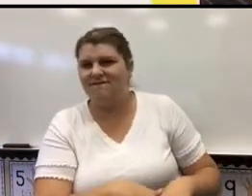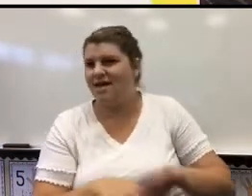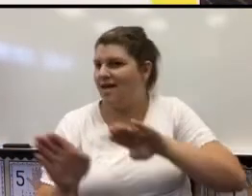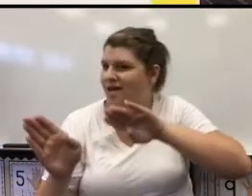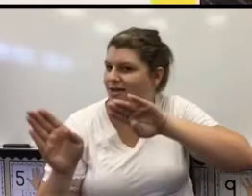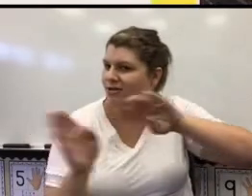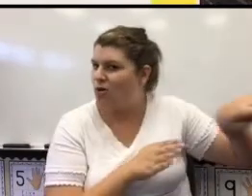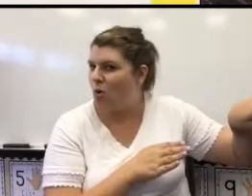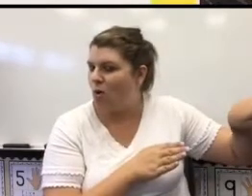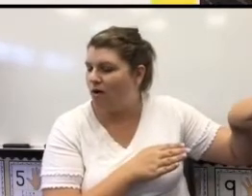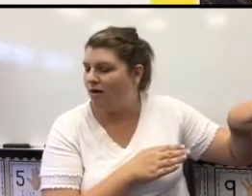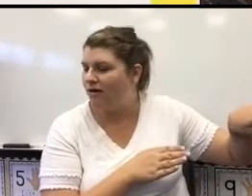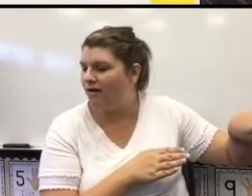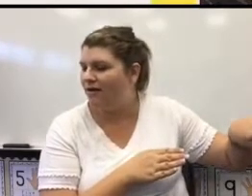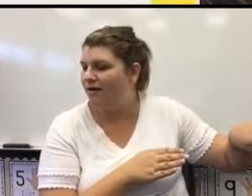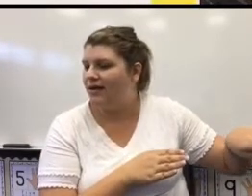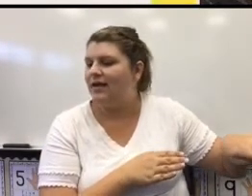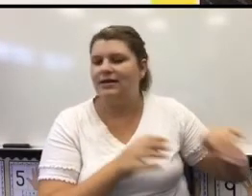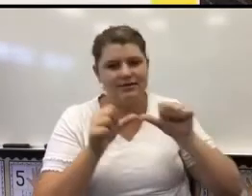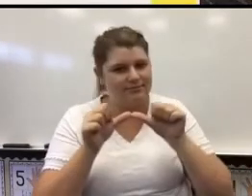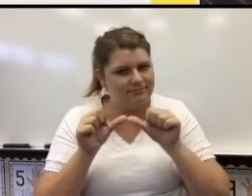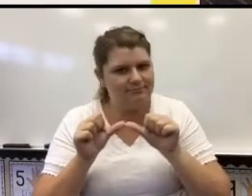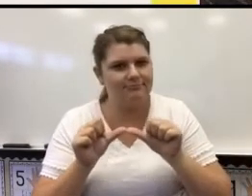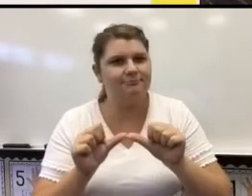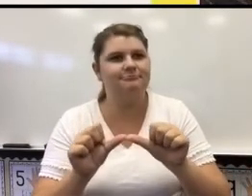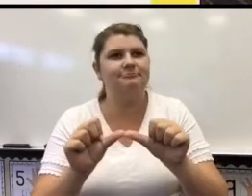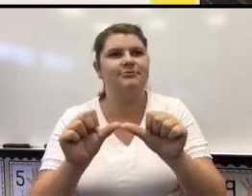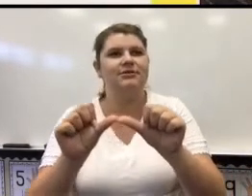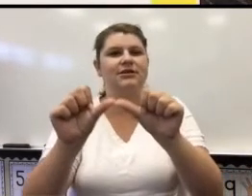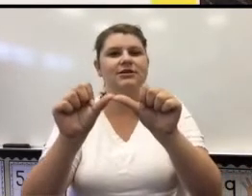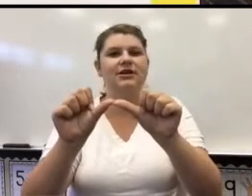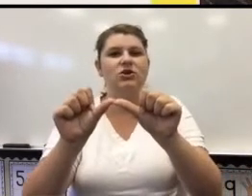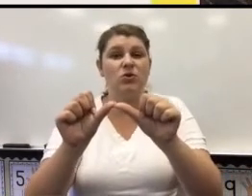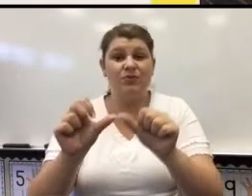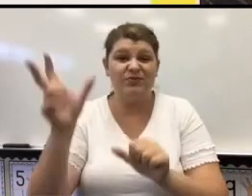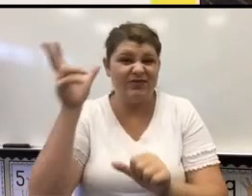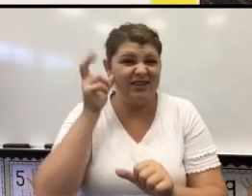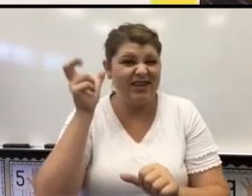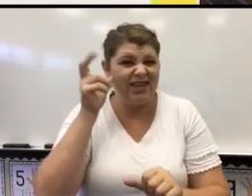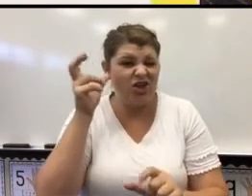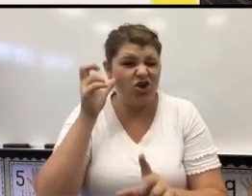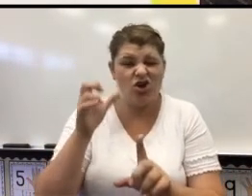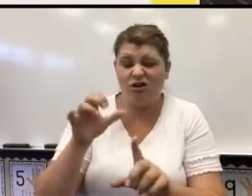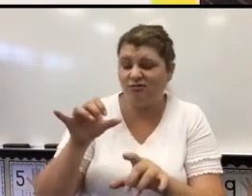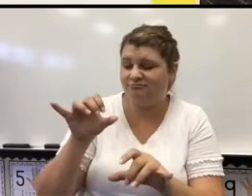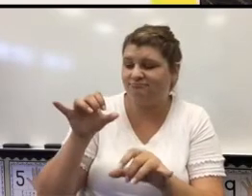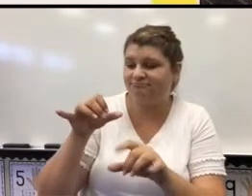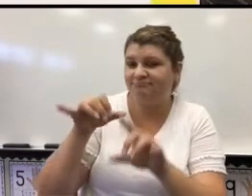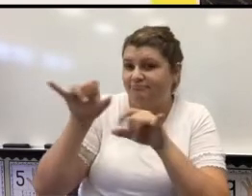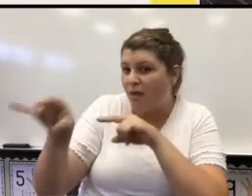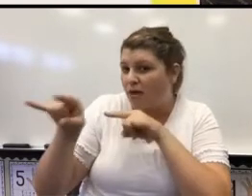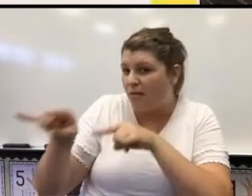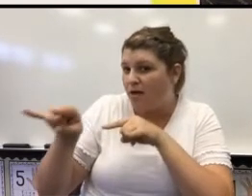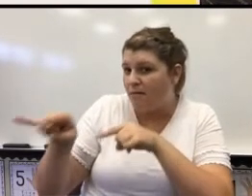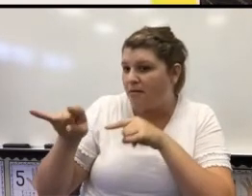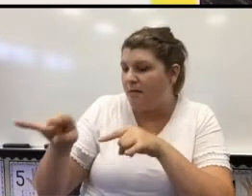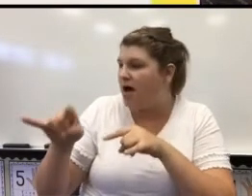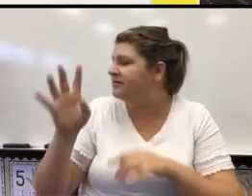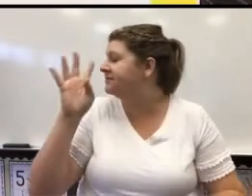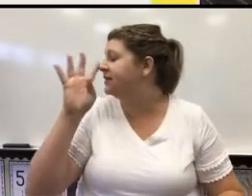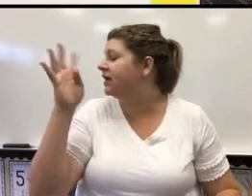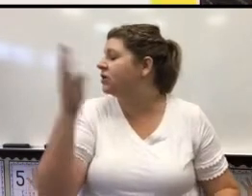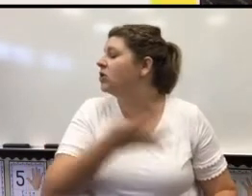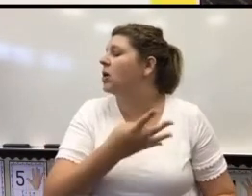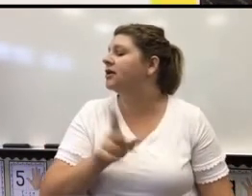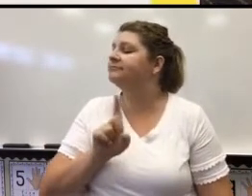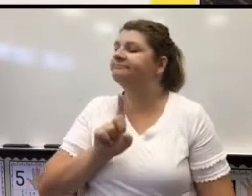him. George pictured himself shutting the bus door on them and keeping them off his bus as he walked away. He could hear the